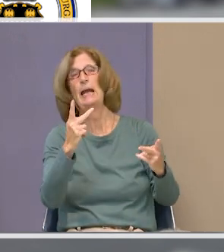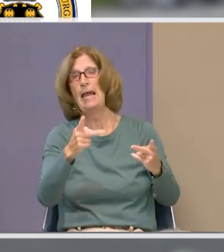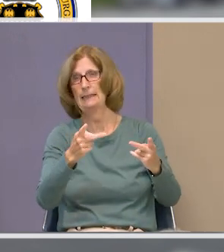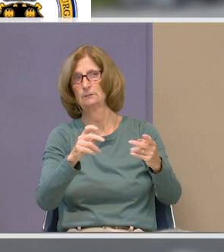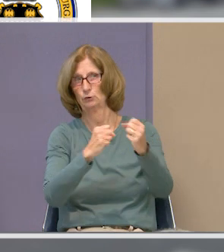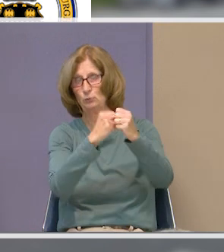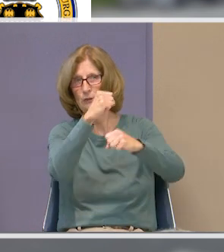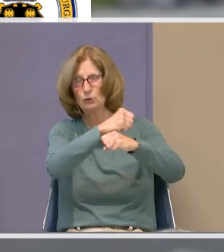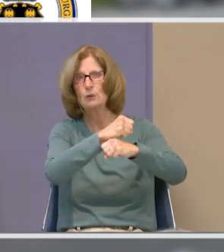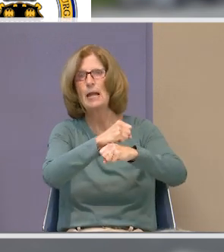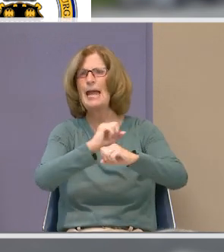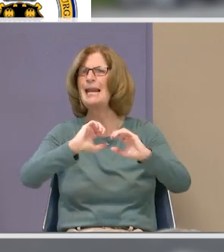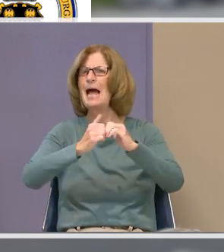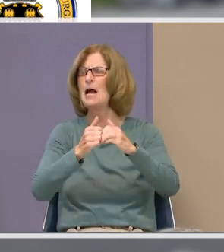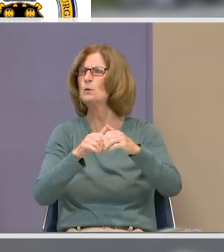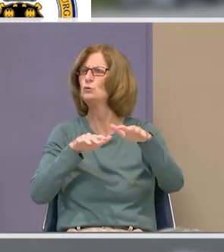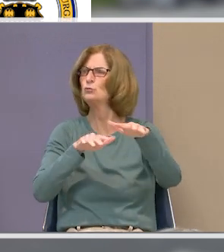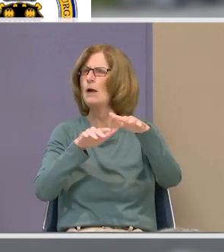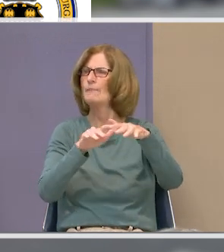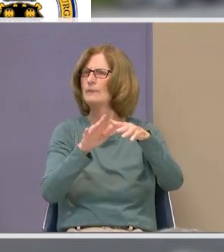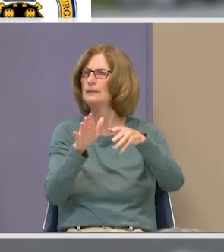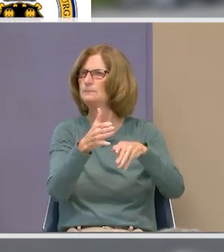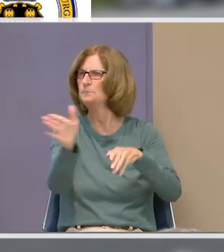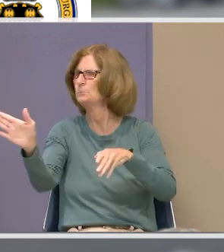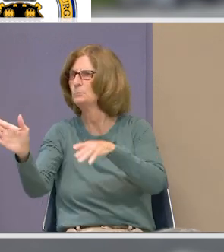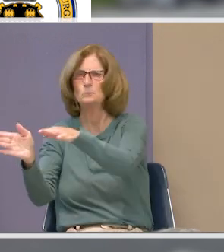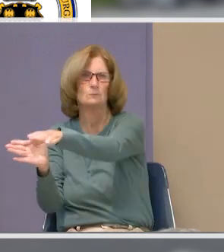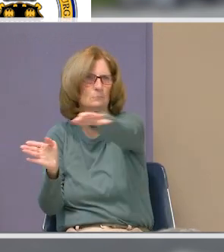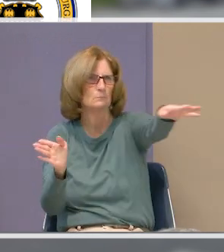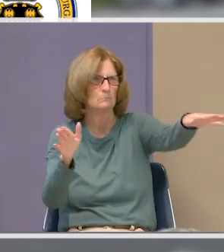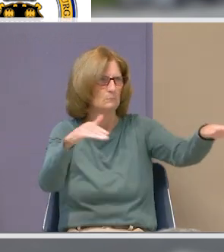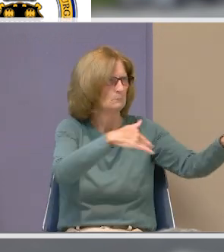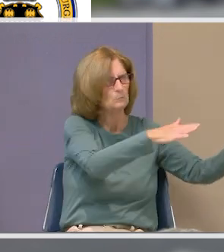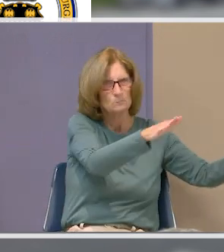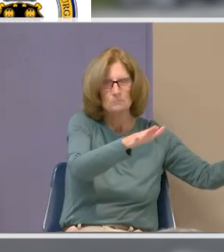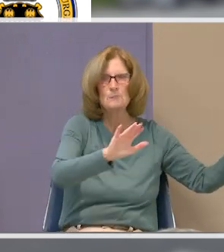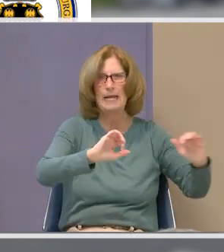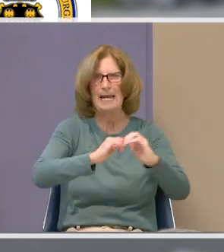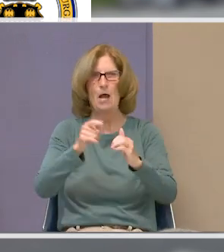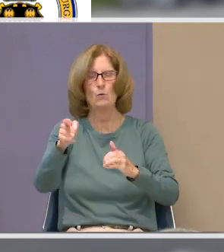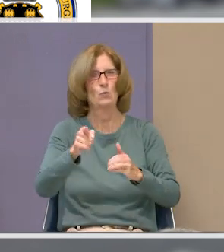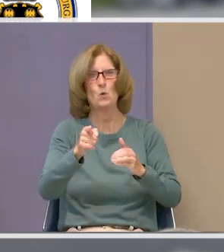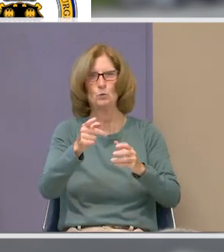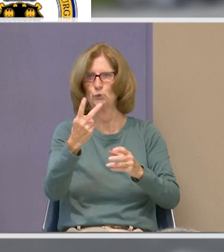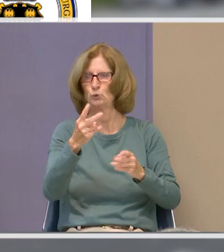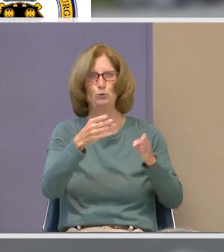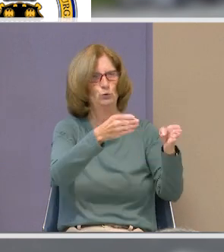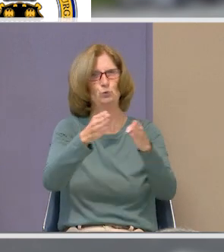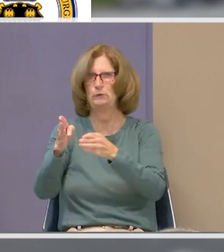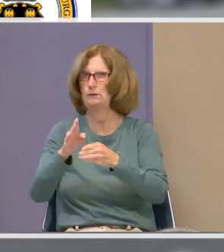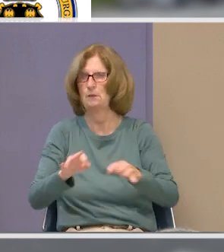through this intersection and the way it is a key connection to the rest of the city for this neighborhood.